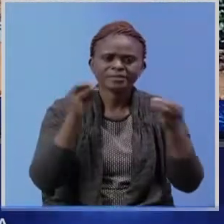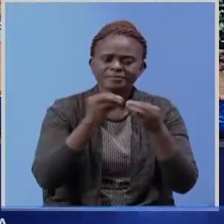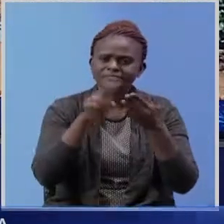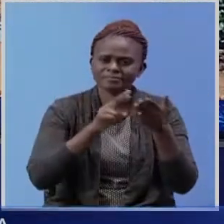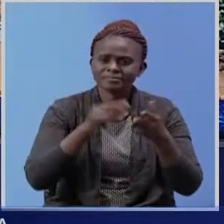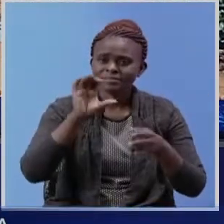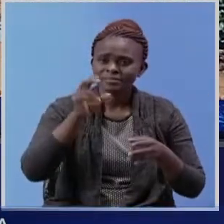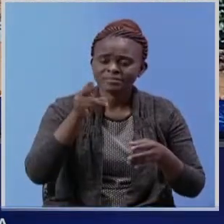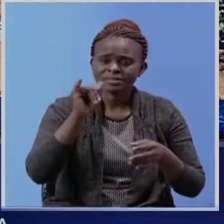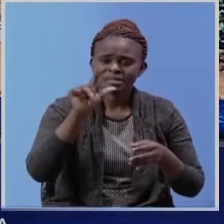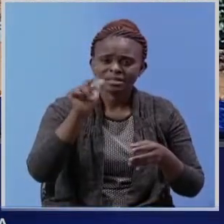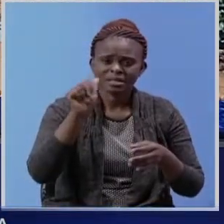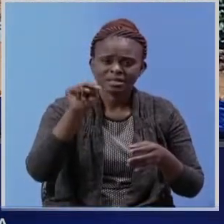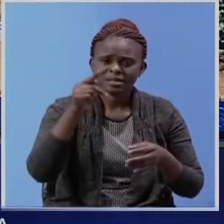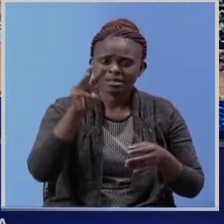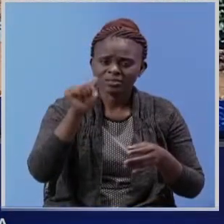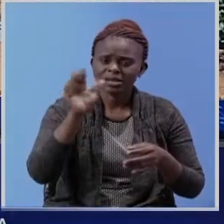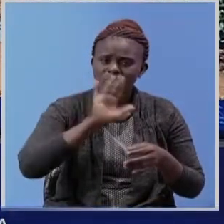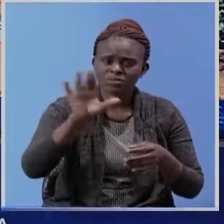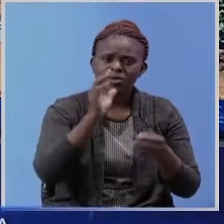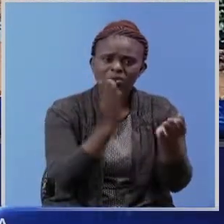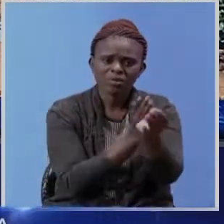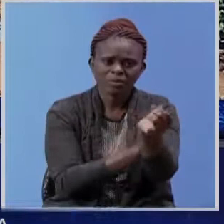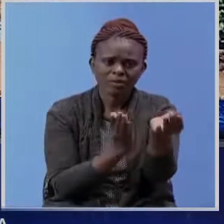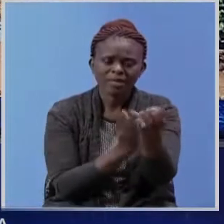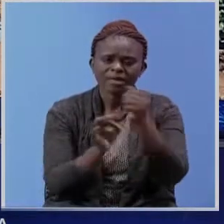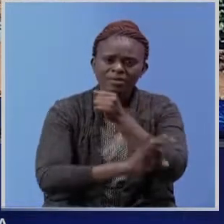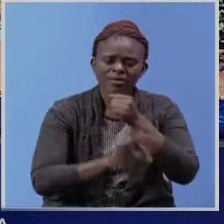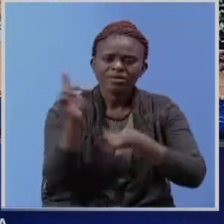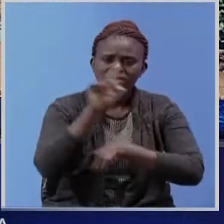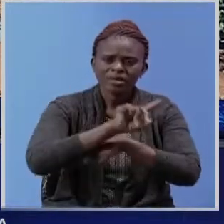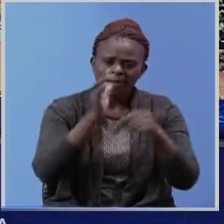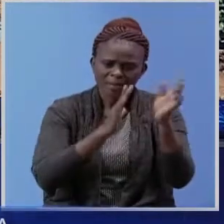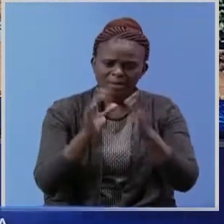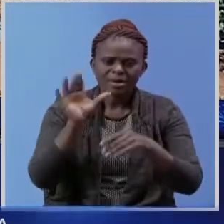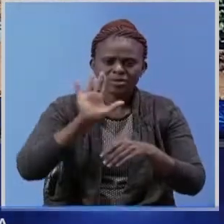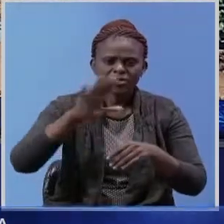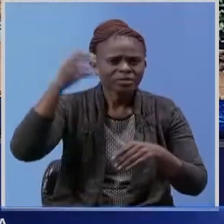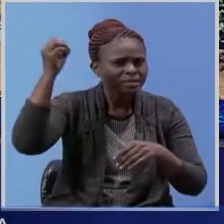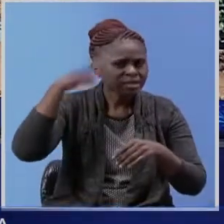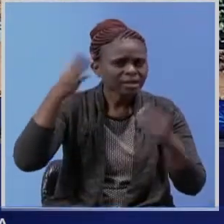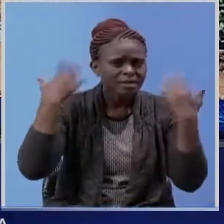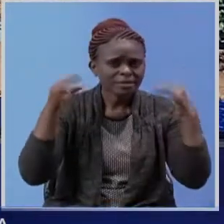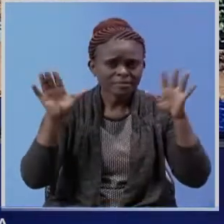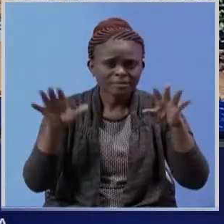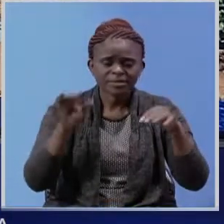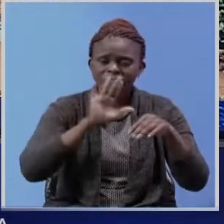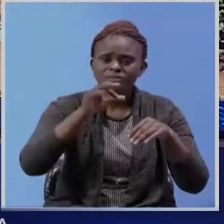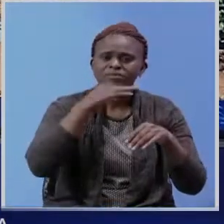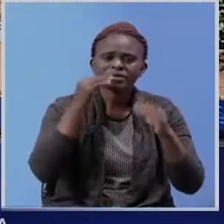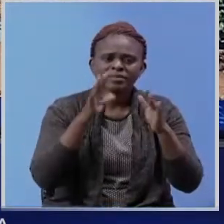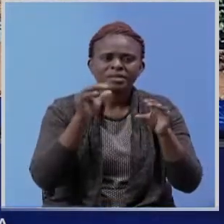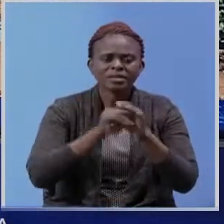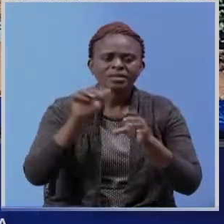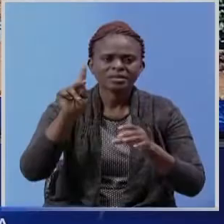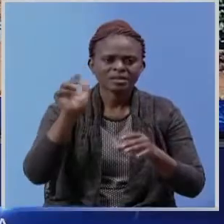Chilangwa was speaking when he officiated at the first ever cassava crop field day organized by Sunbird Bioenergy Zambia for cassava outgrower farmers in